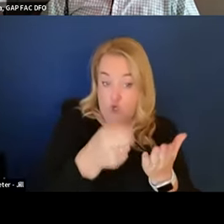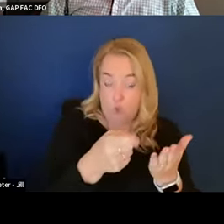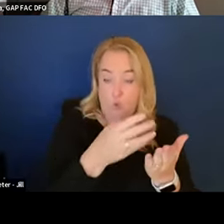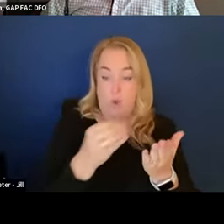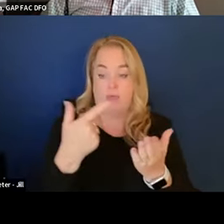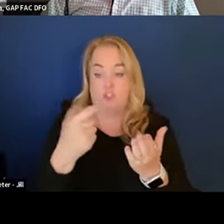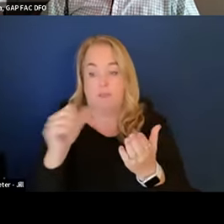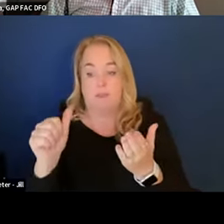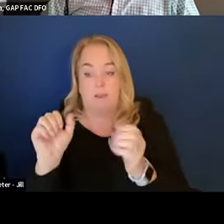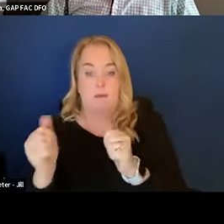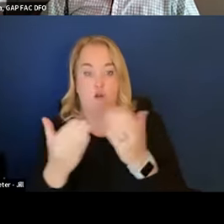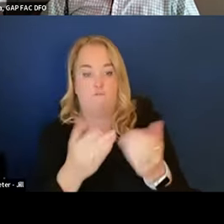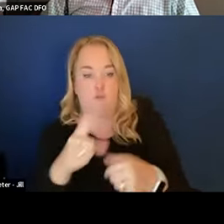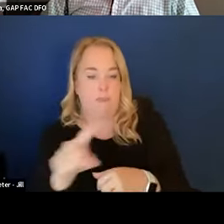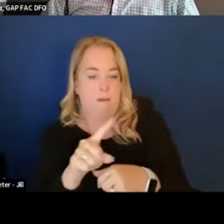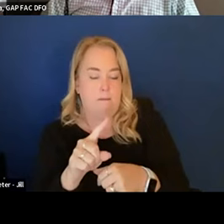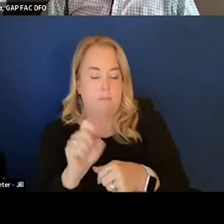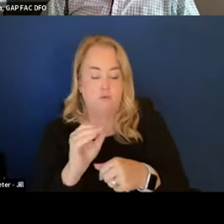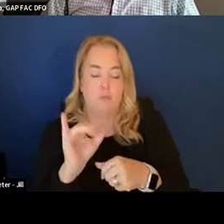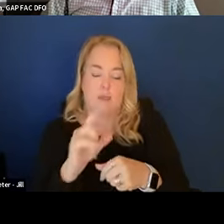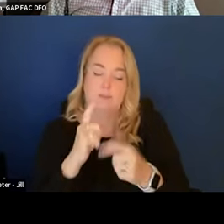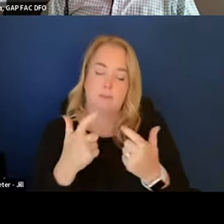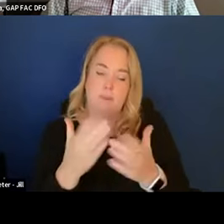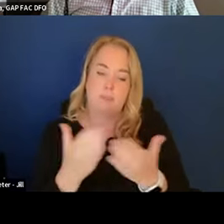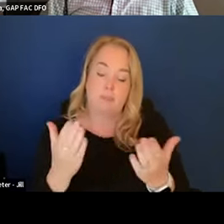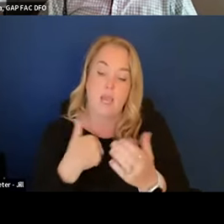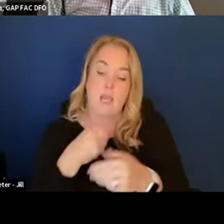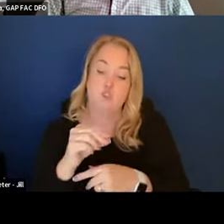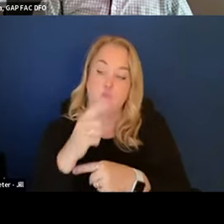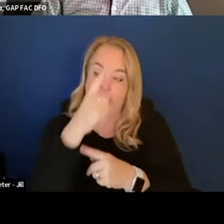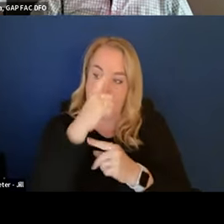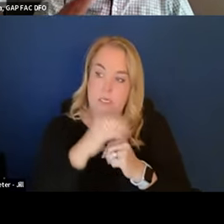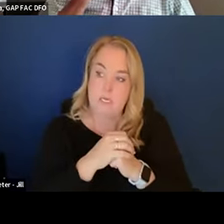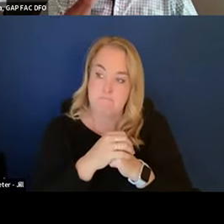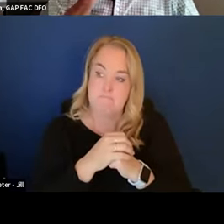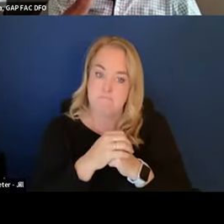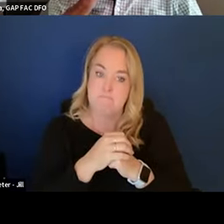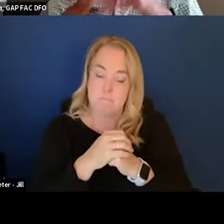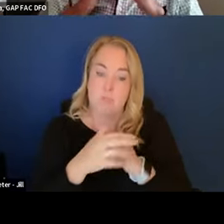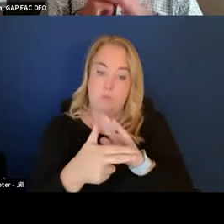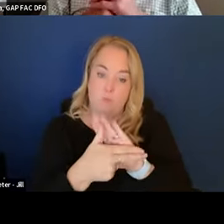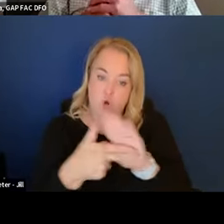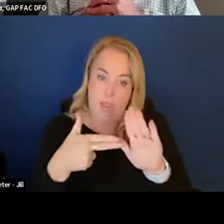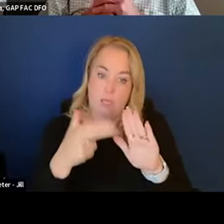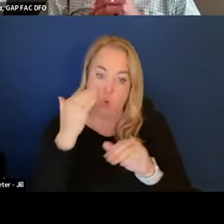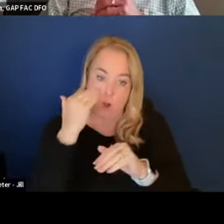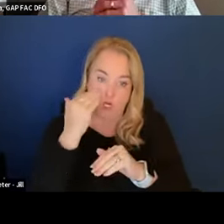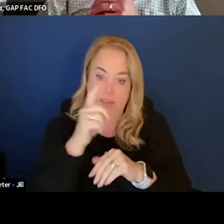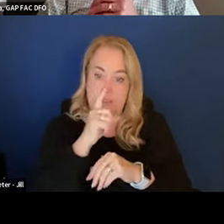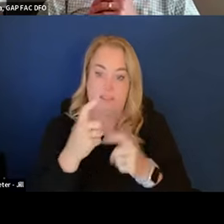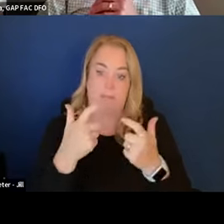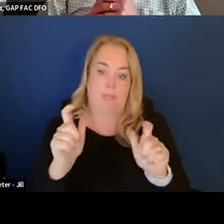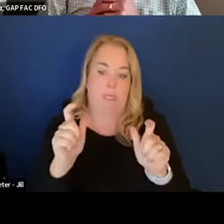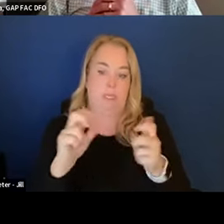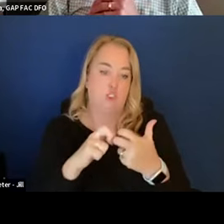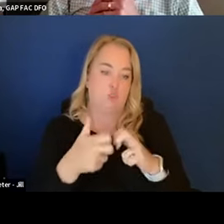GSA offer them? And I think that's a big thing, because I really do think that right now the brand awareness is a big issue.